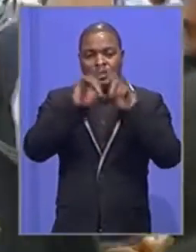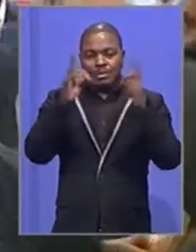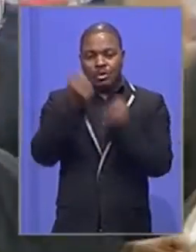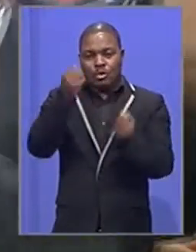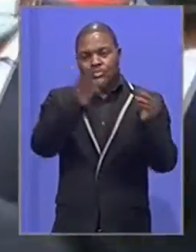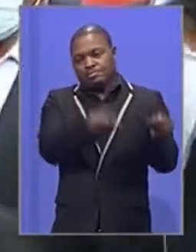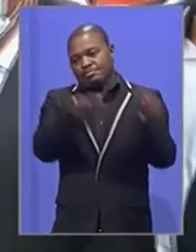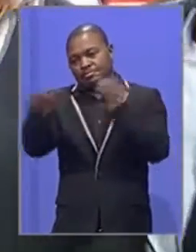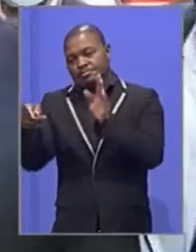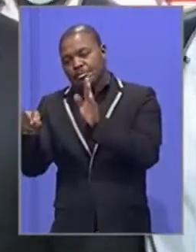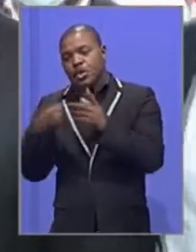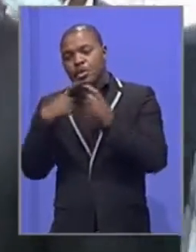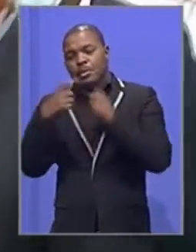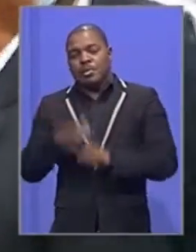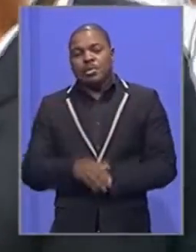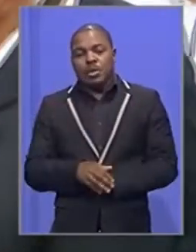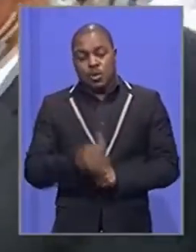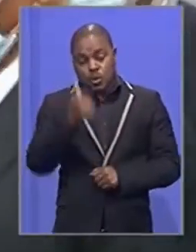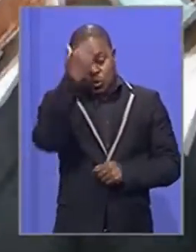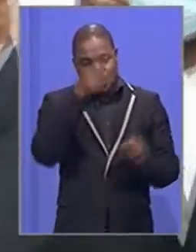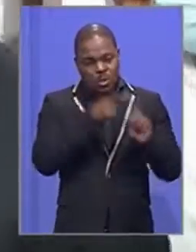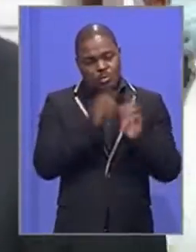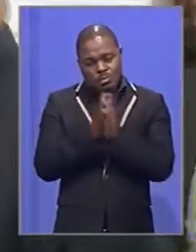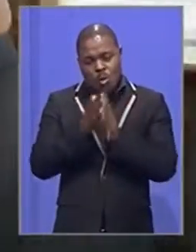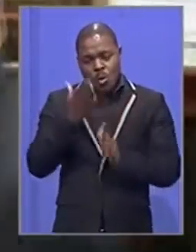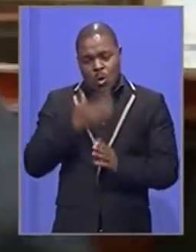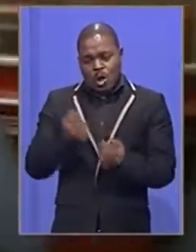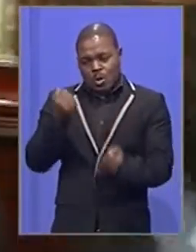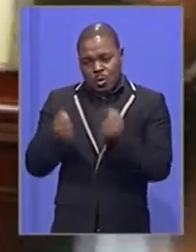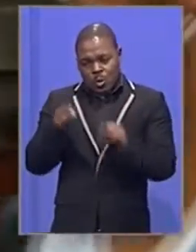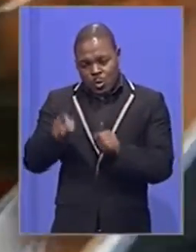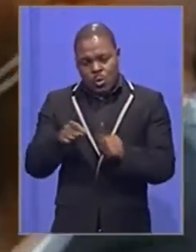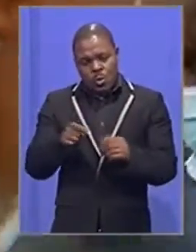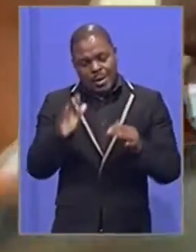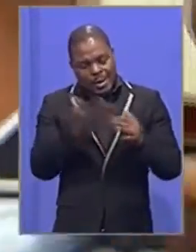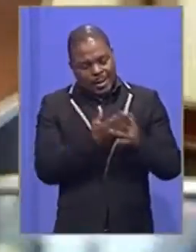naha la toka. Zuma o boetse o kopa lekgotla ho qhala nyewe ya hae.